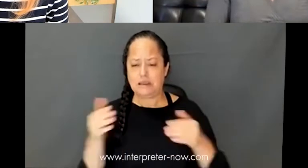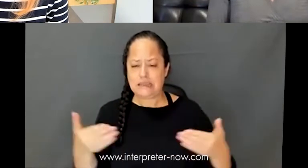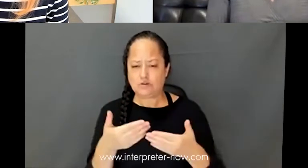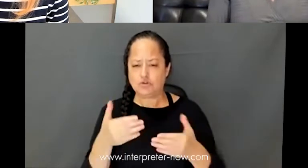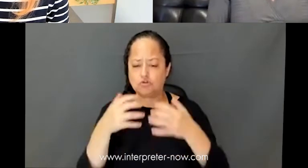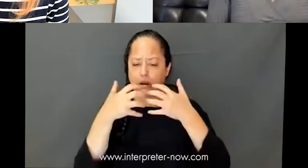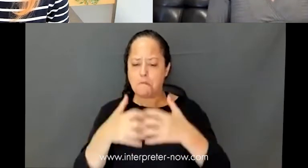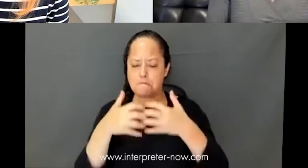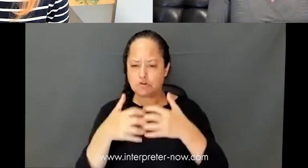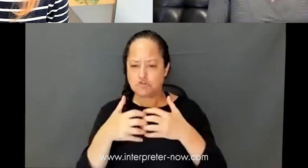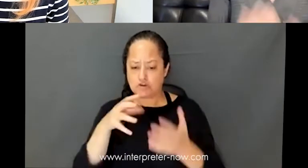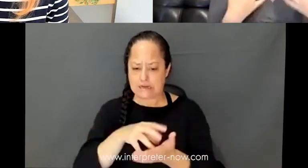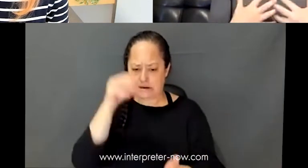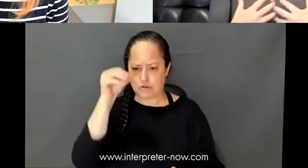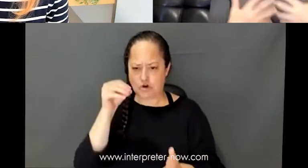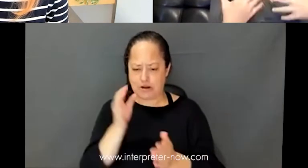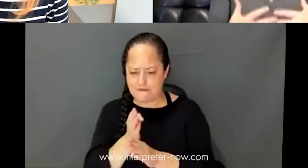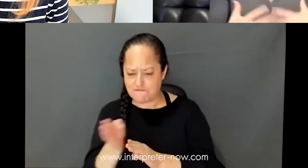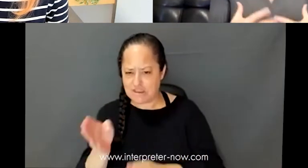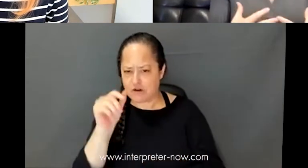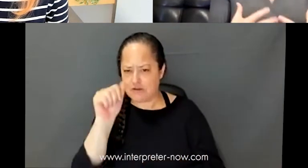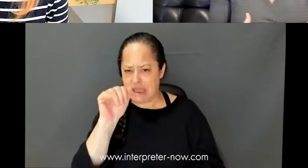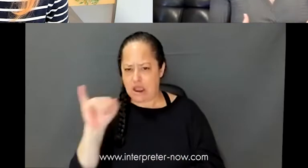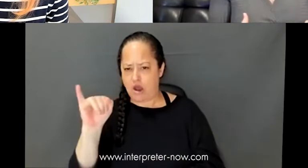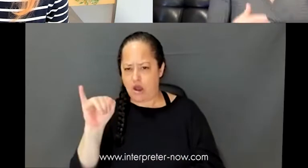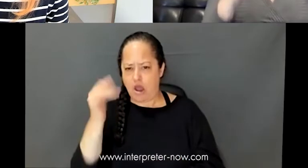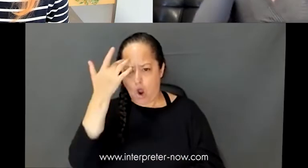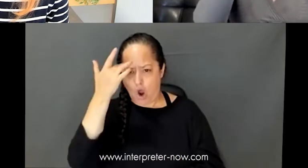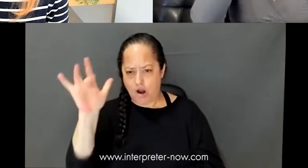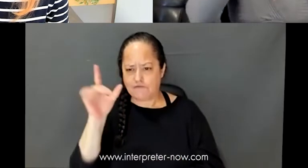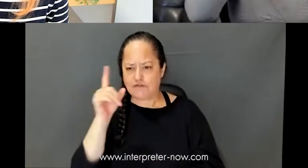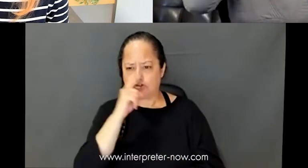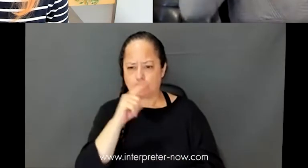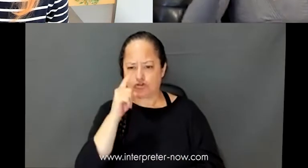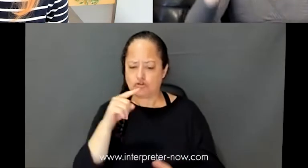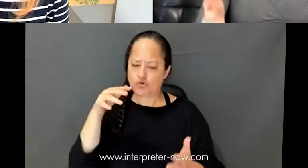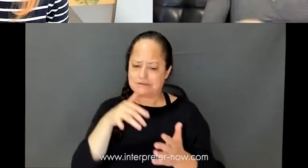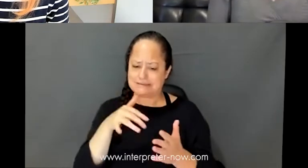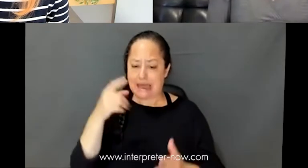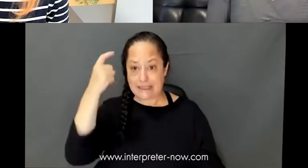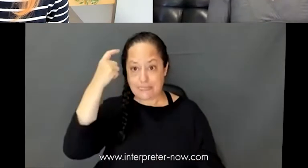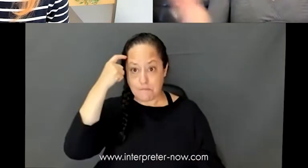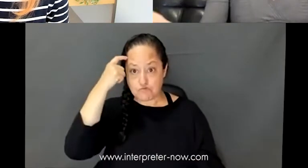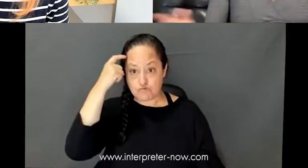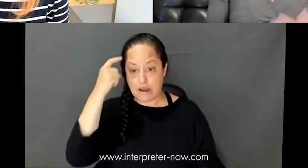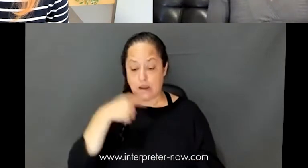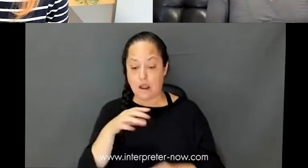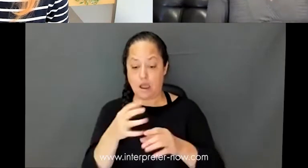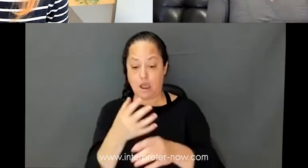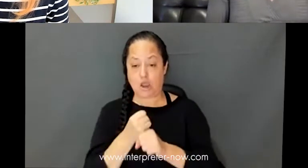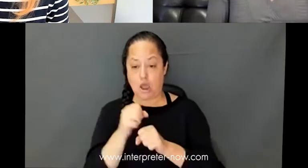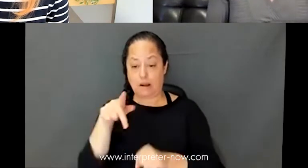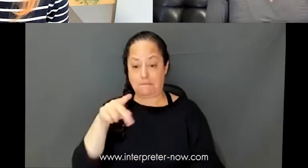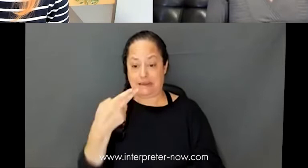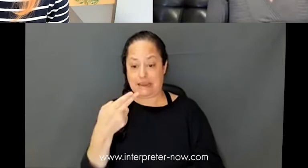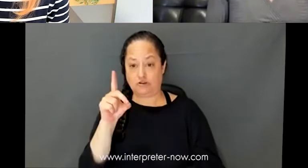of artificial intelligence, though in my case, it was to study the brain. So then when I got a PhD in psychology